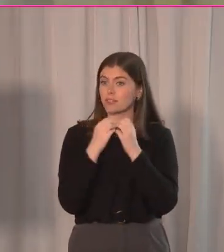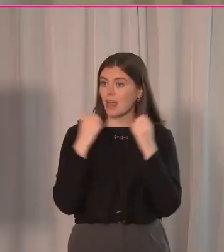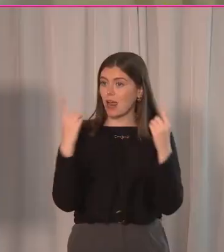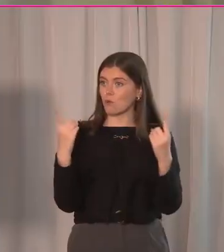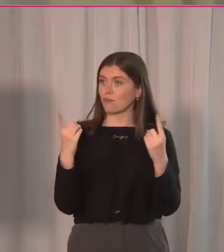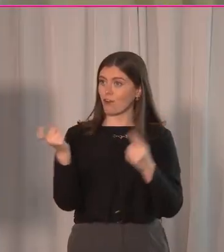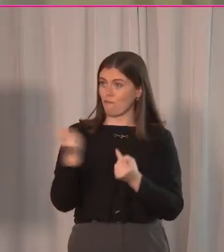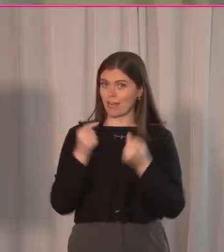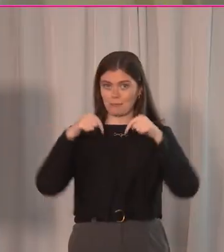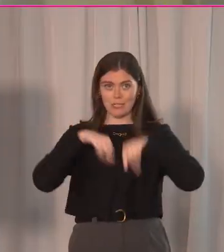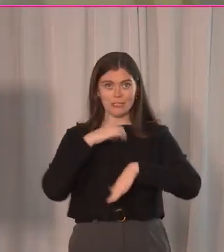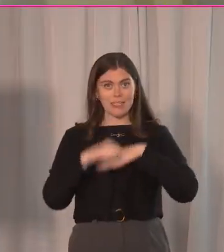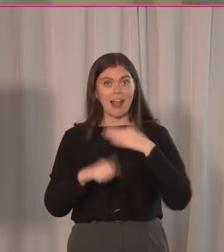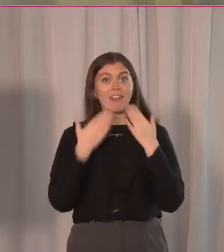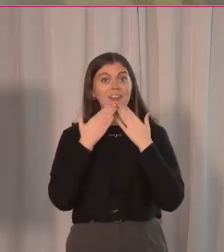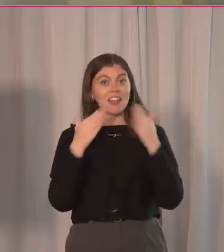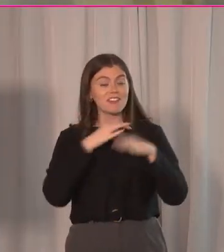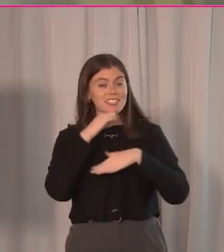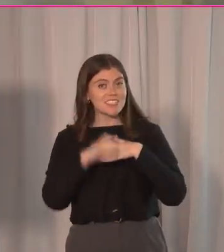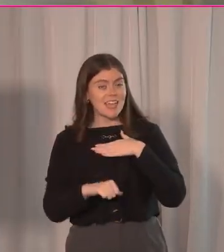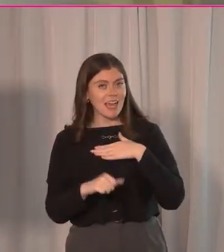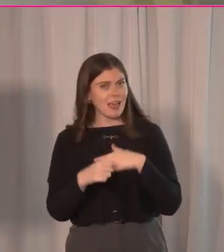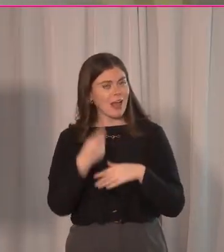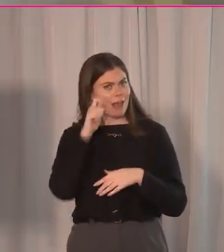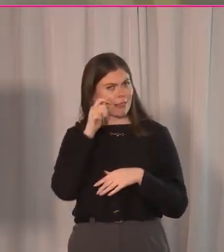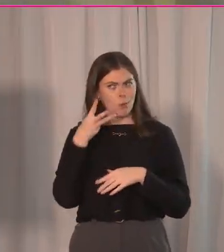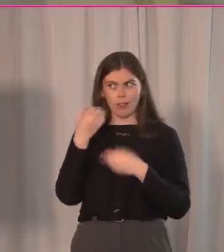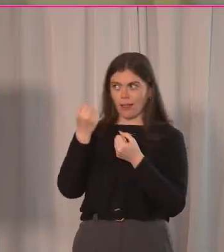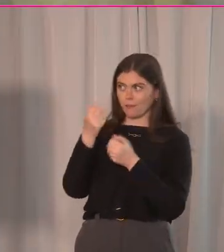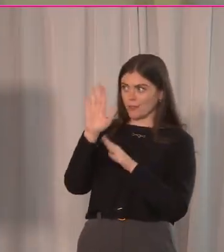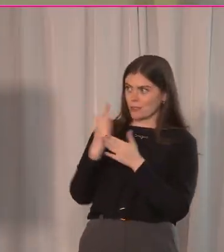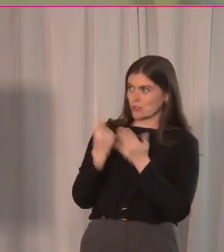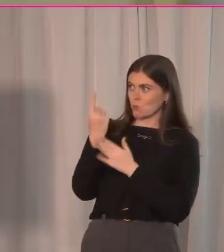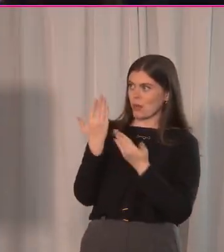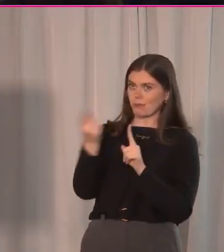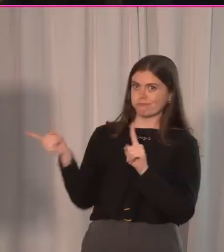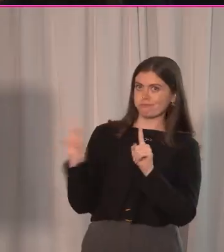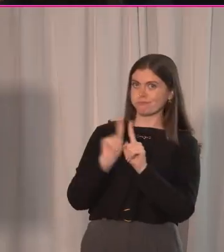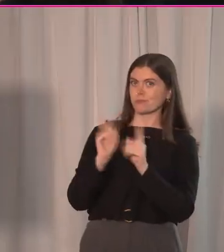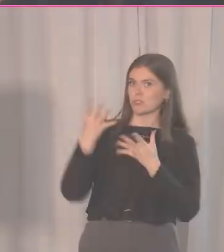having me here, and thank you for the day. I think we'll have somebody now to wrap up.